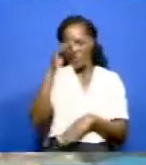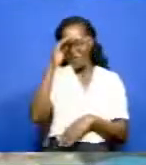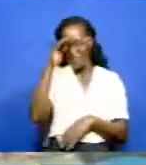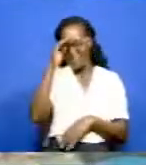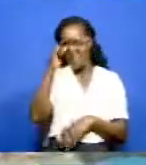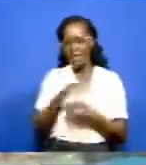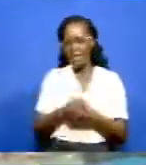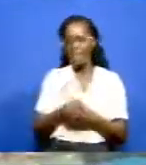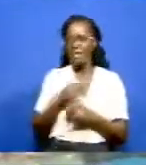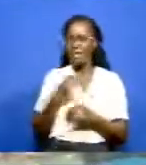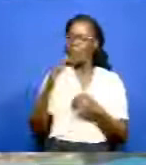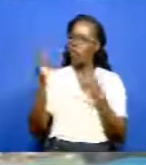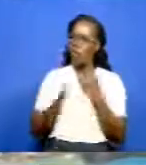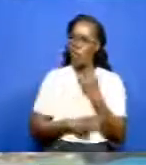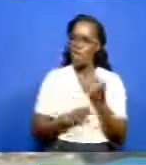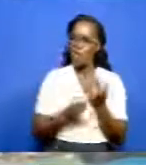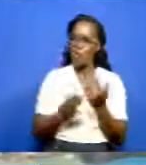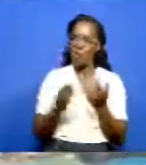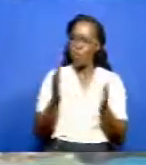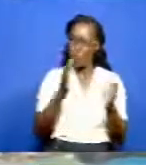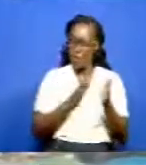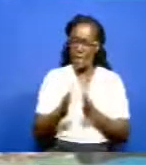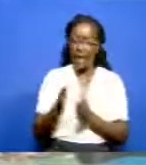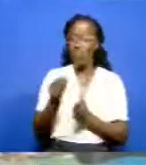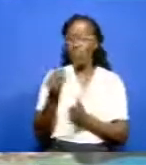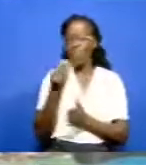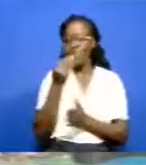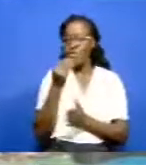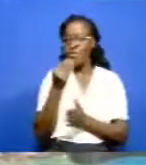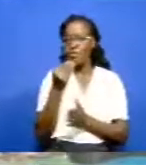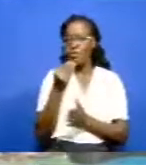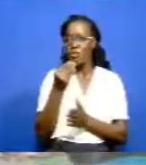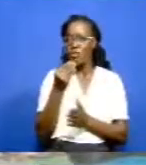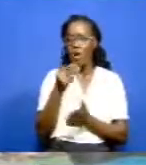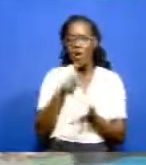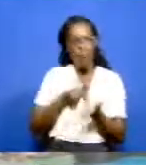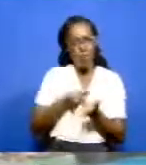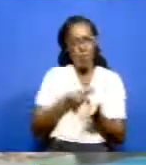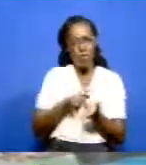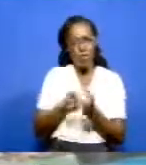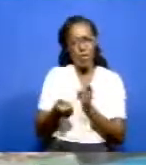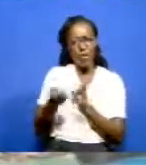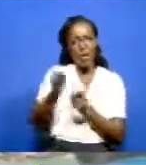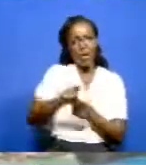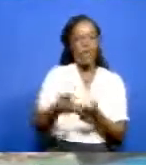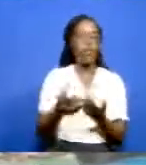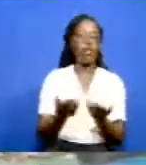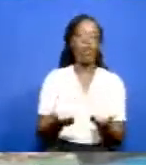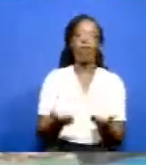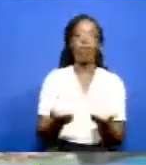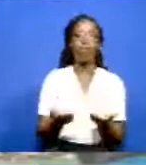Hii ni unyama sana mtu kupata kitu kama chakula, aenda itie sumu. Angalia sasa hii